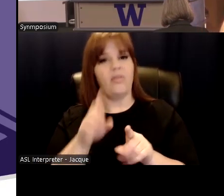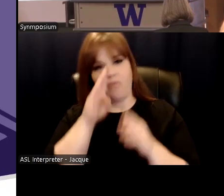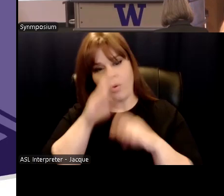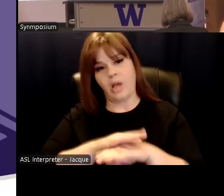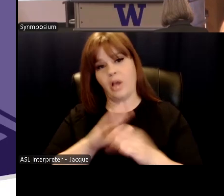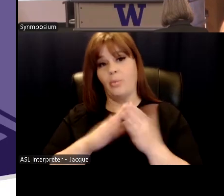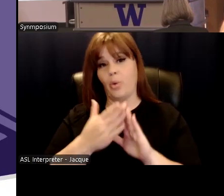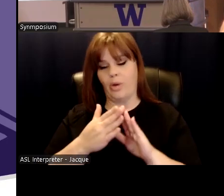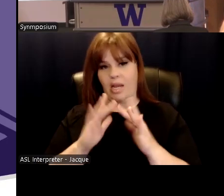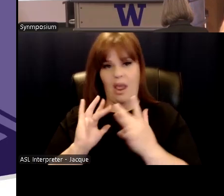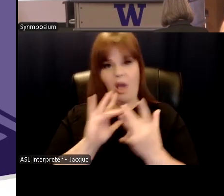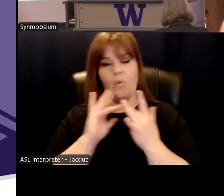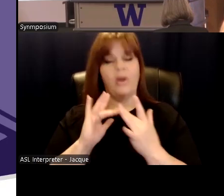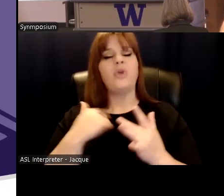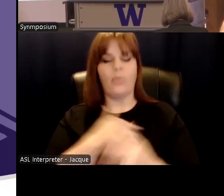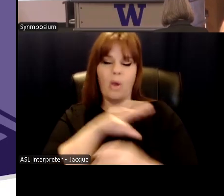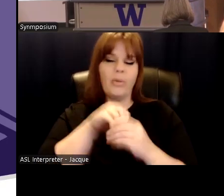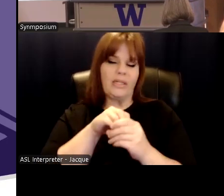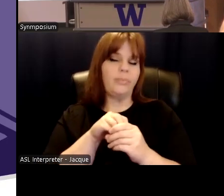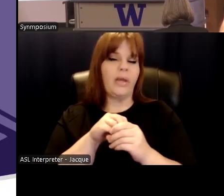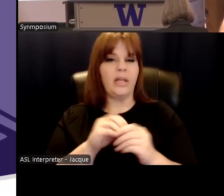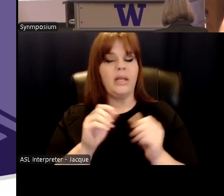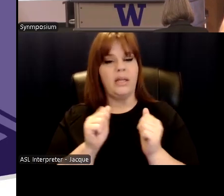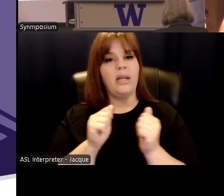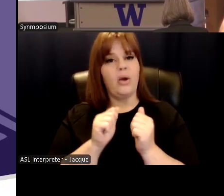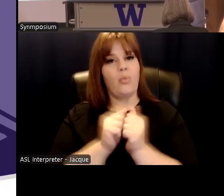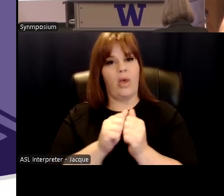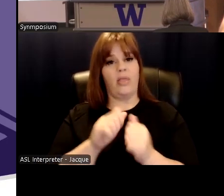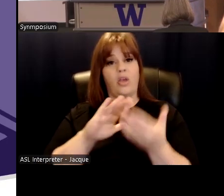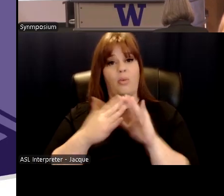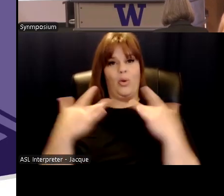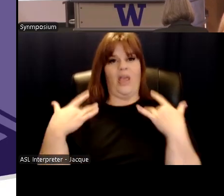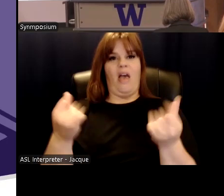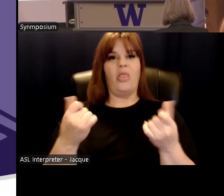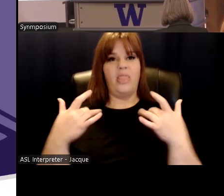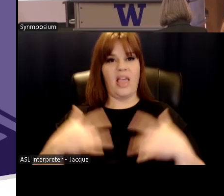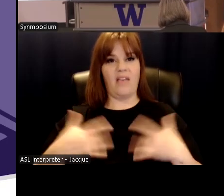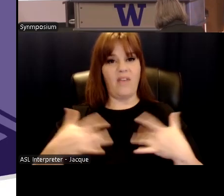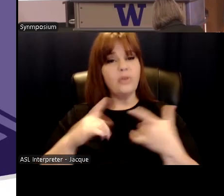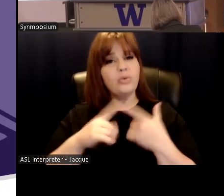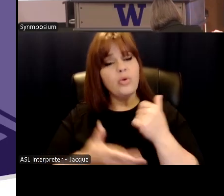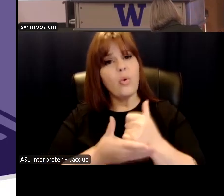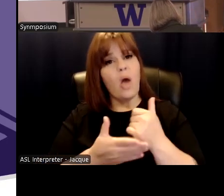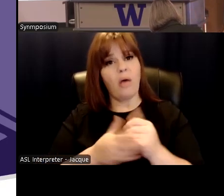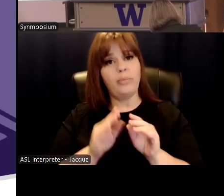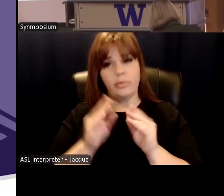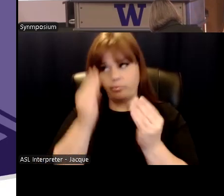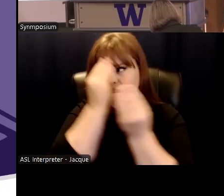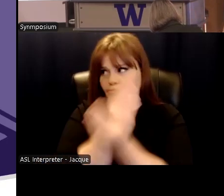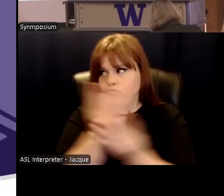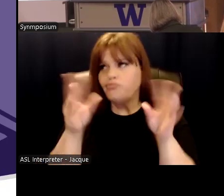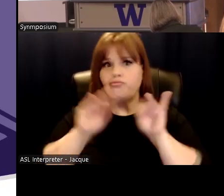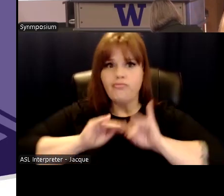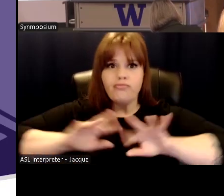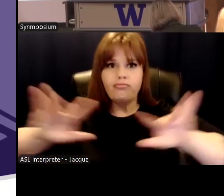And so we are participating in community health events to help get the word out about long